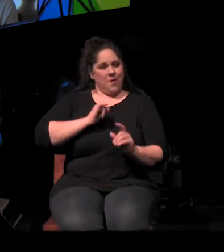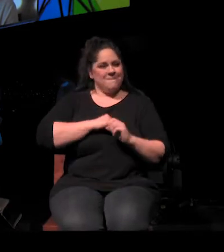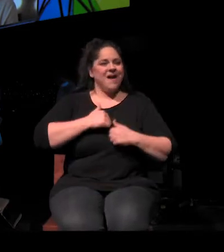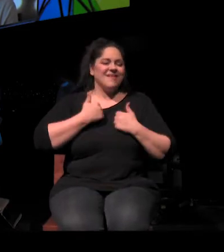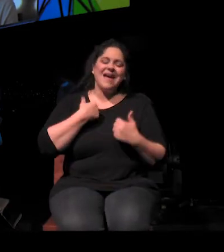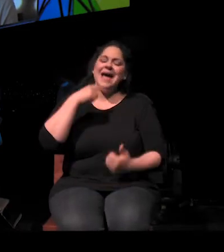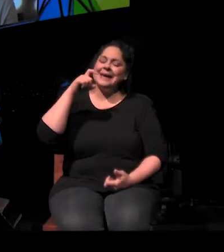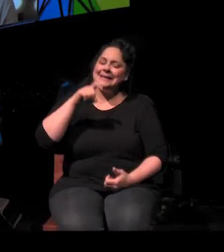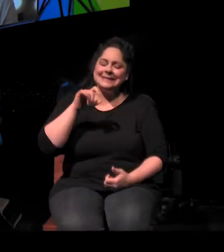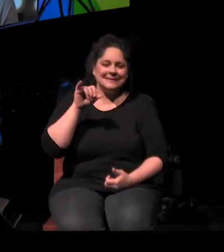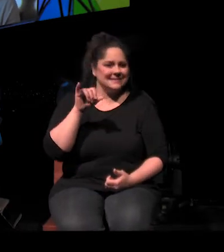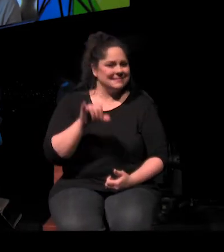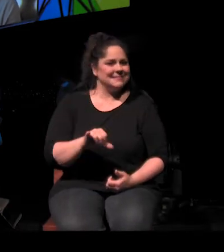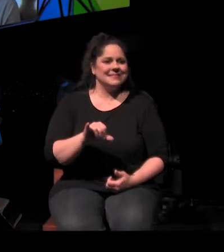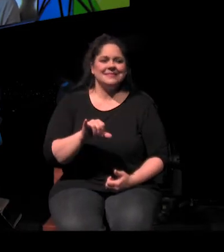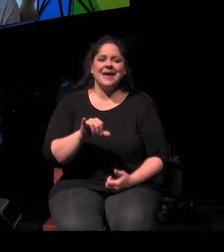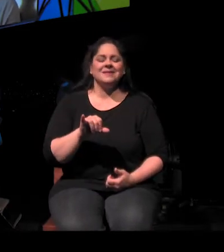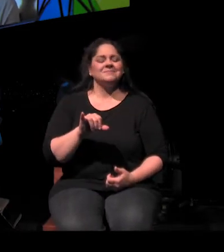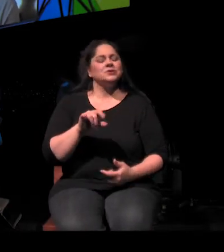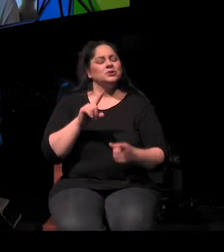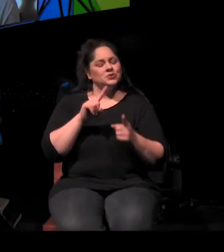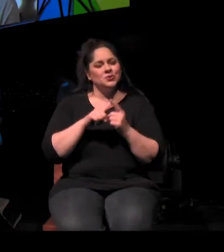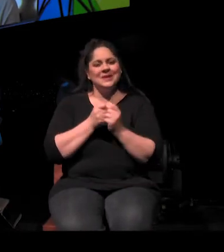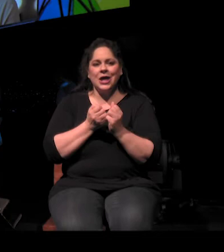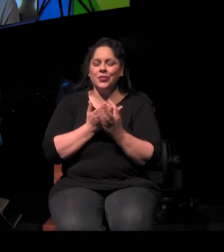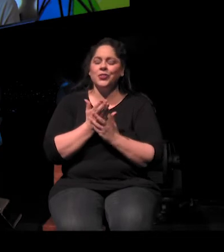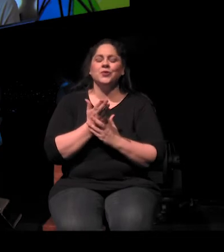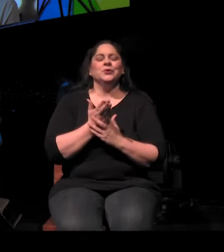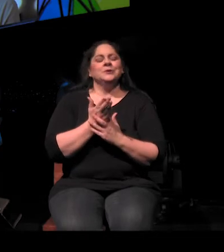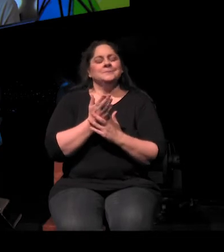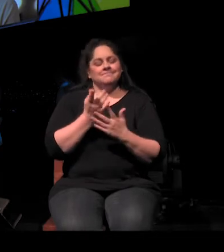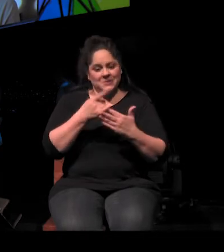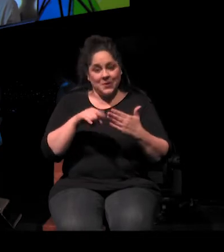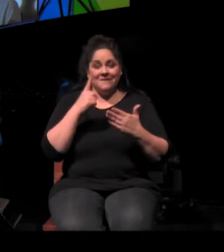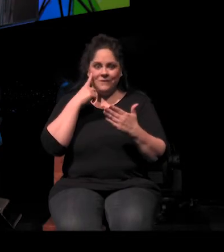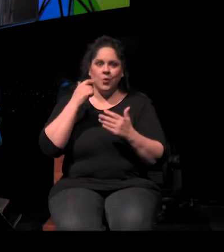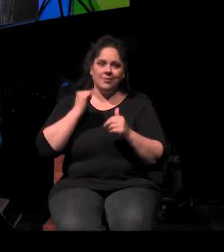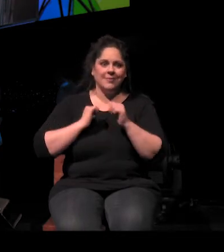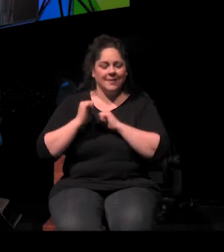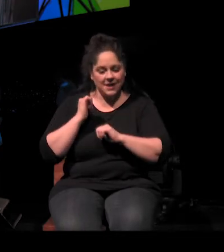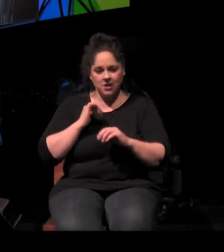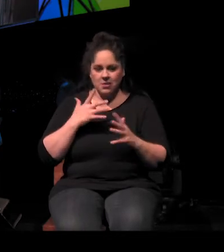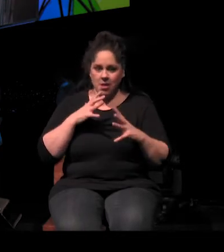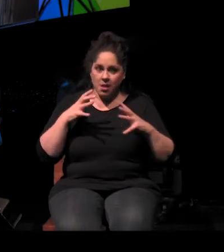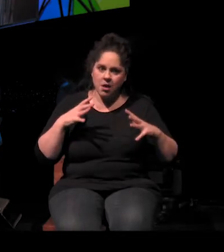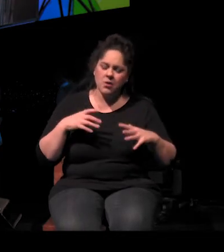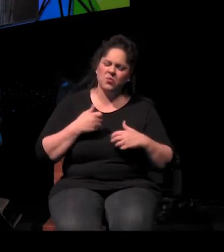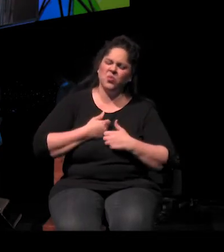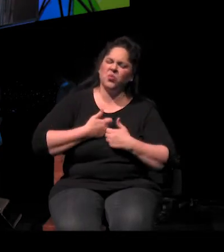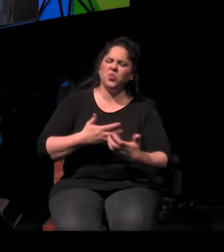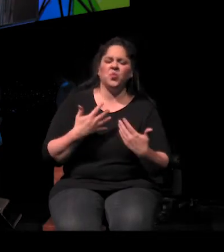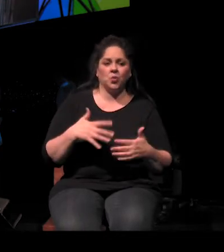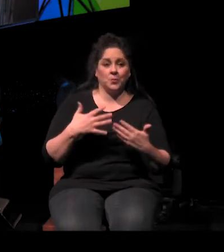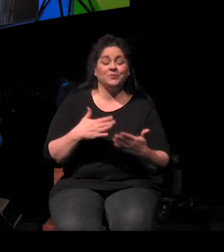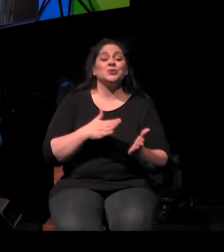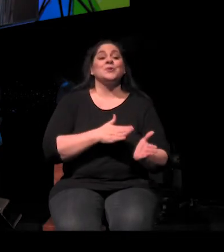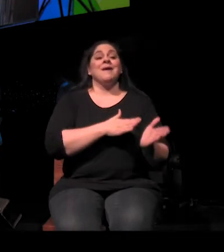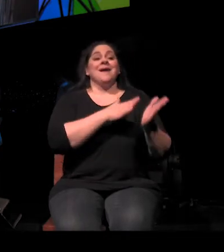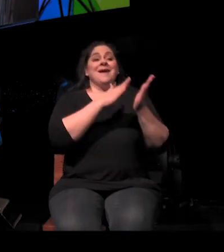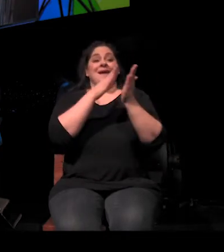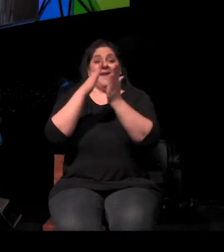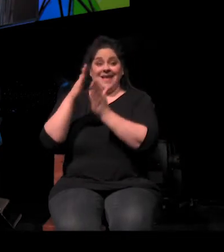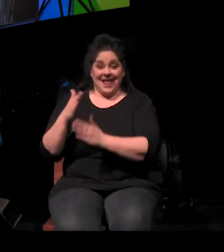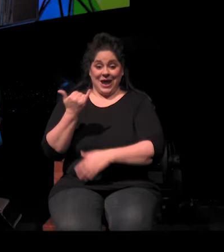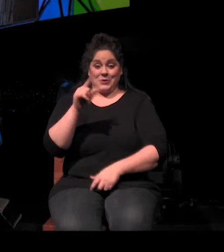get into another week here at the theater. So that takes us going into 2021.